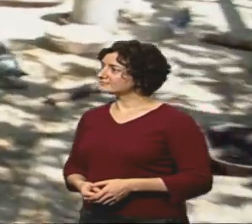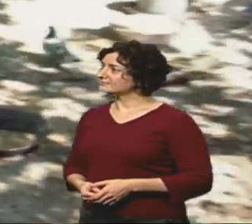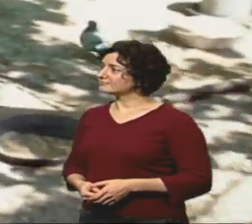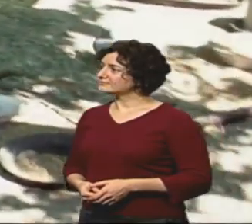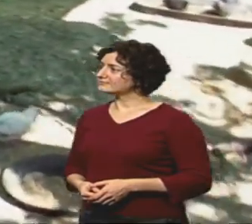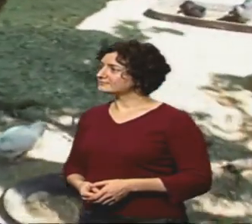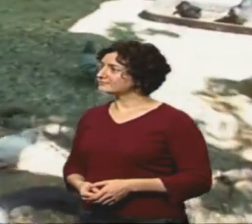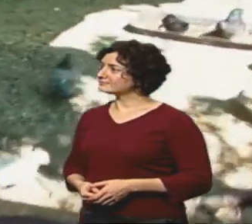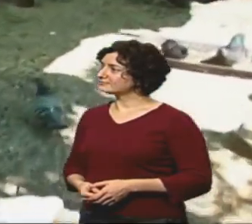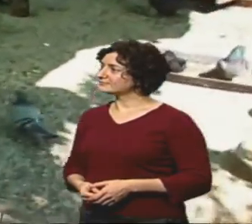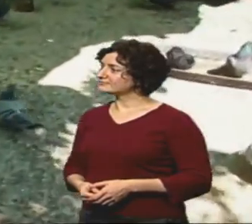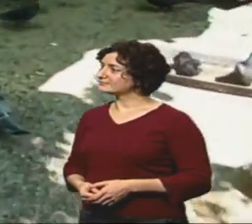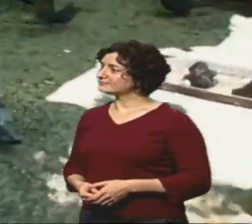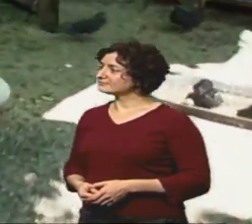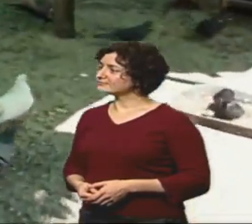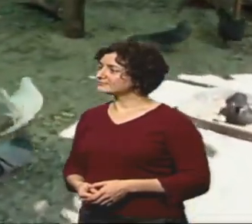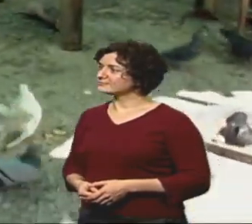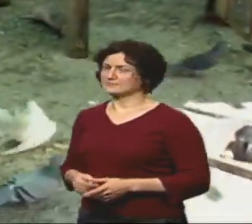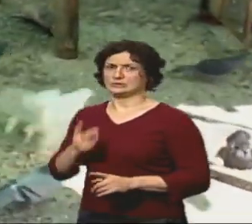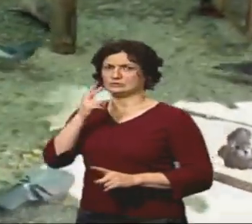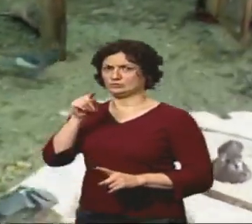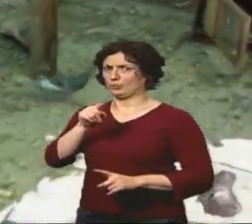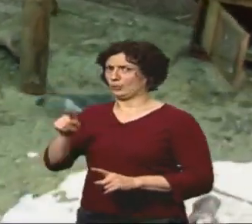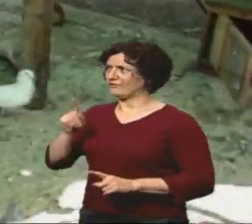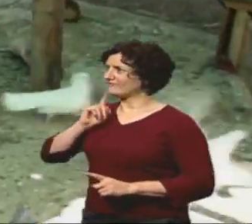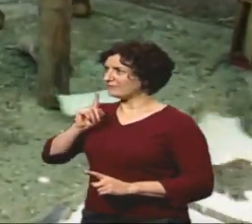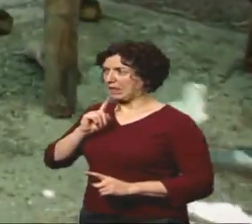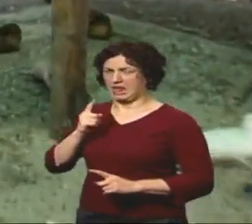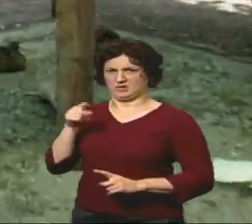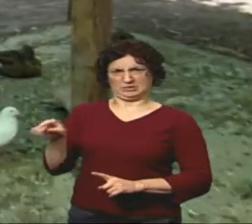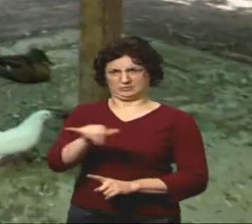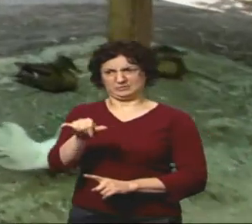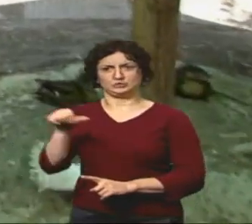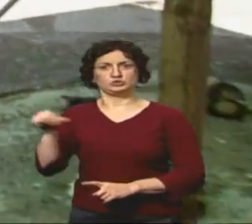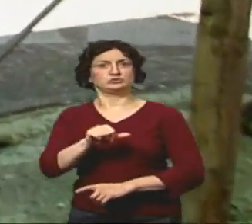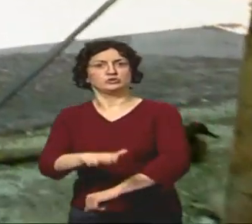2 female ducks. One should have a green spot and one should have nothing. Hello, babies.